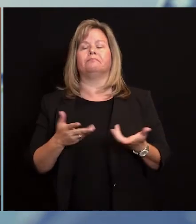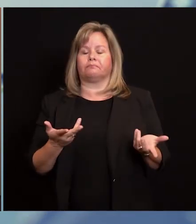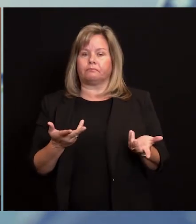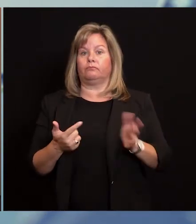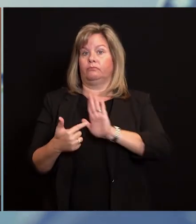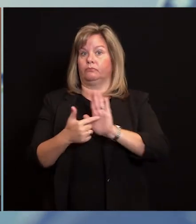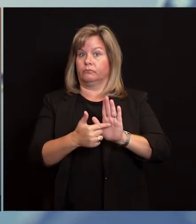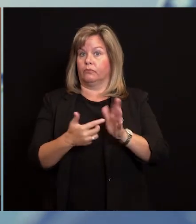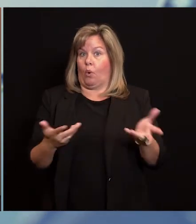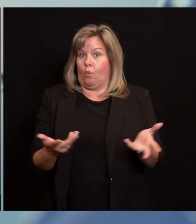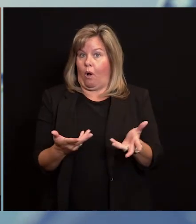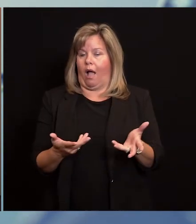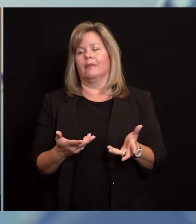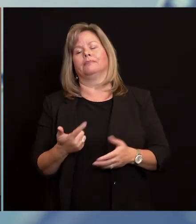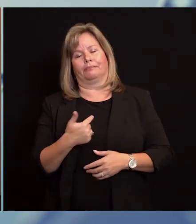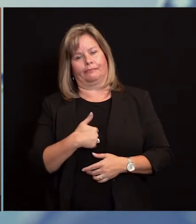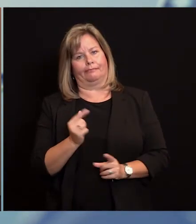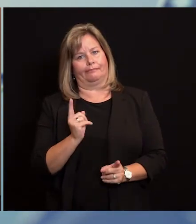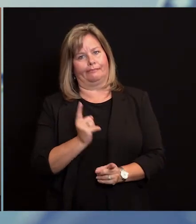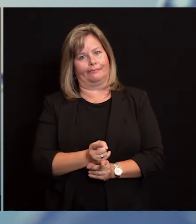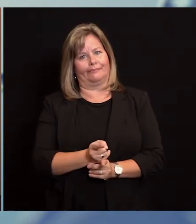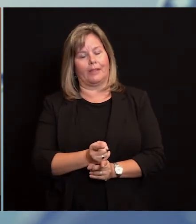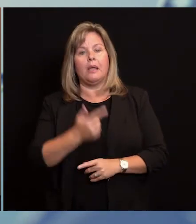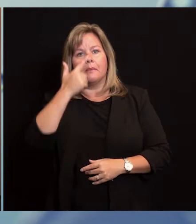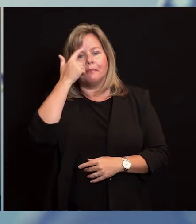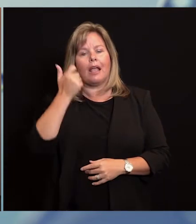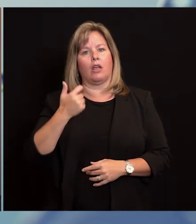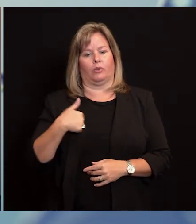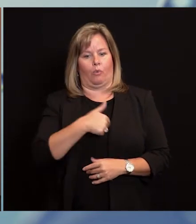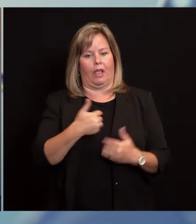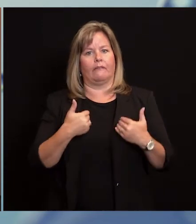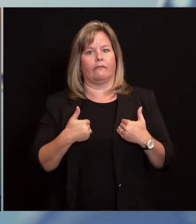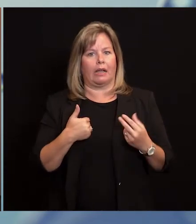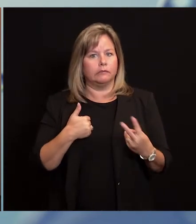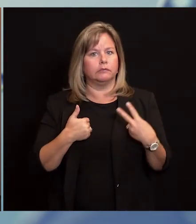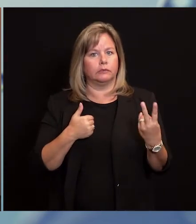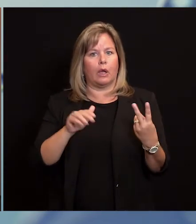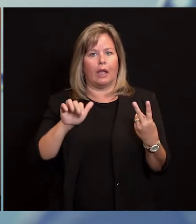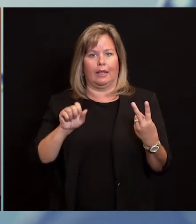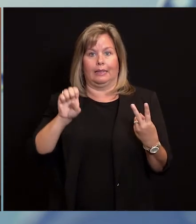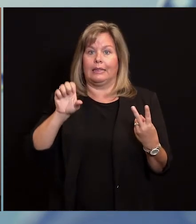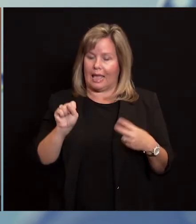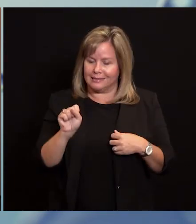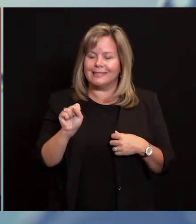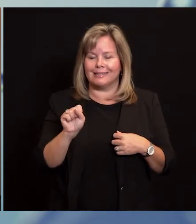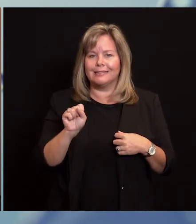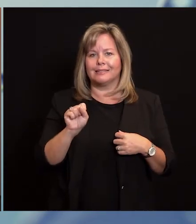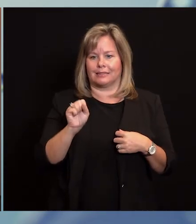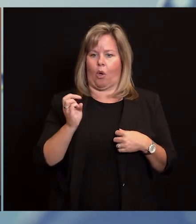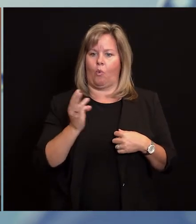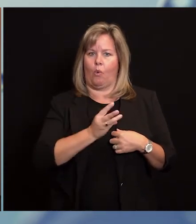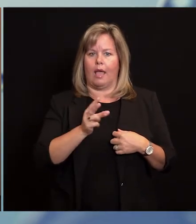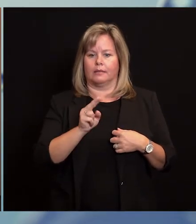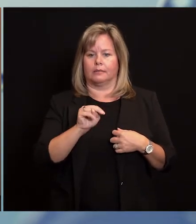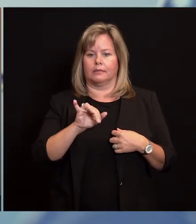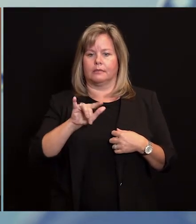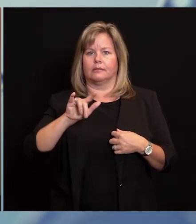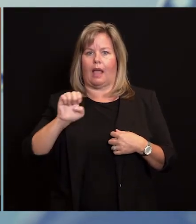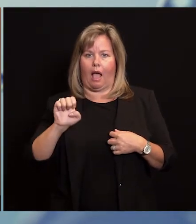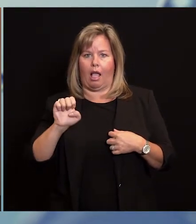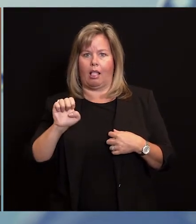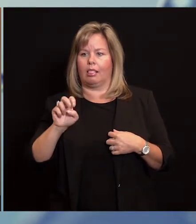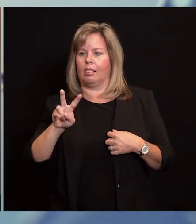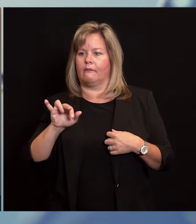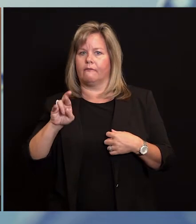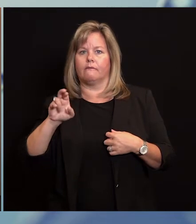had a couple of cases of West Nile virus, and the state is reporting that statewide there have been 13 horses that